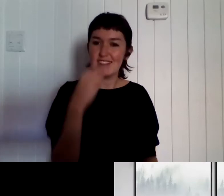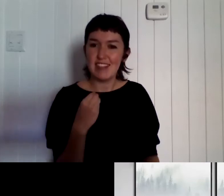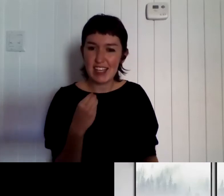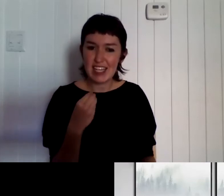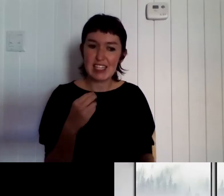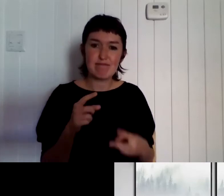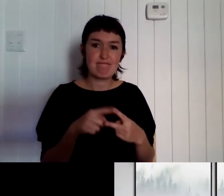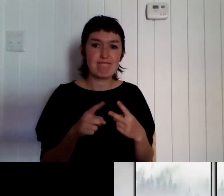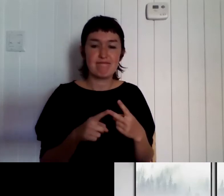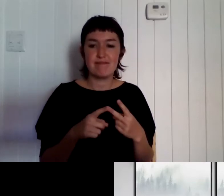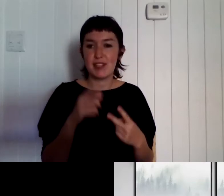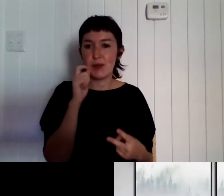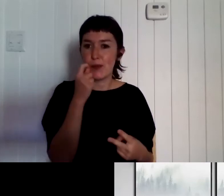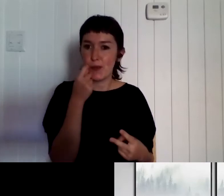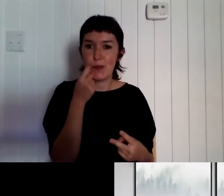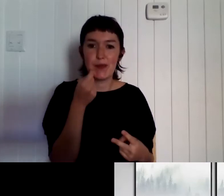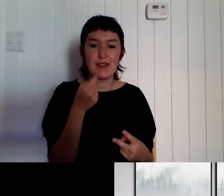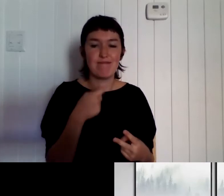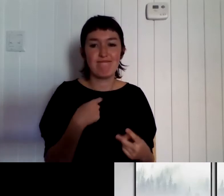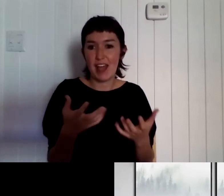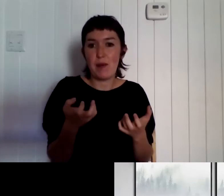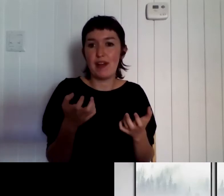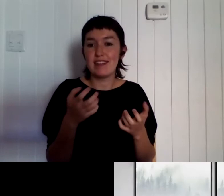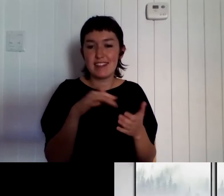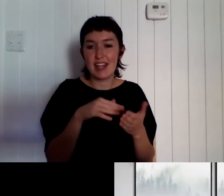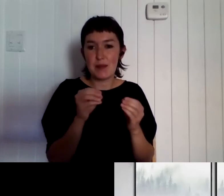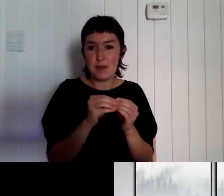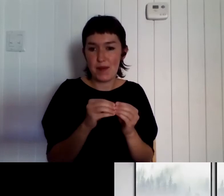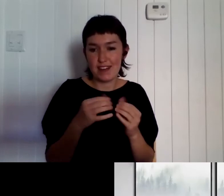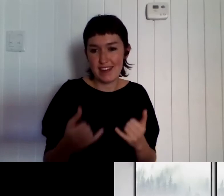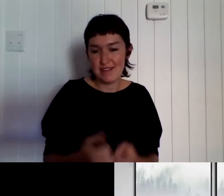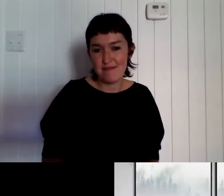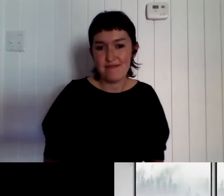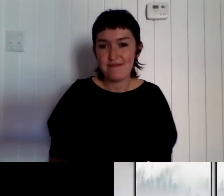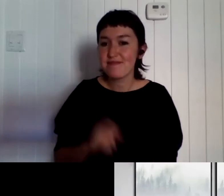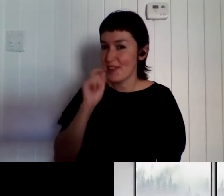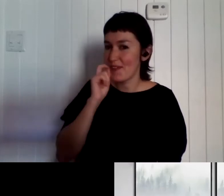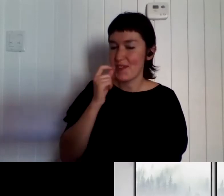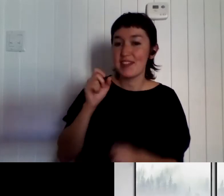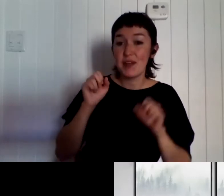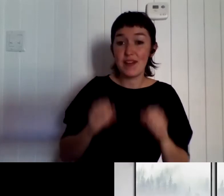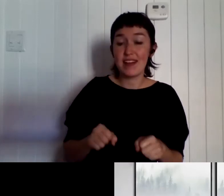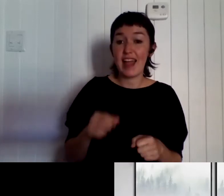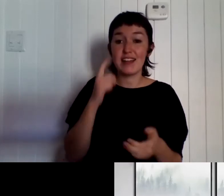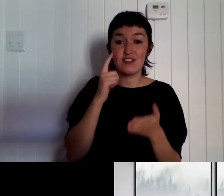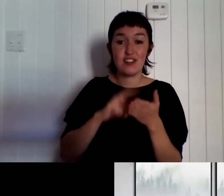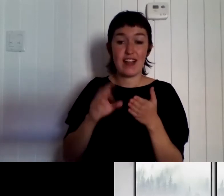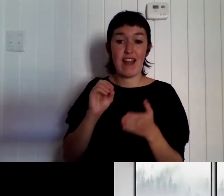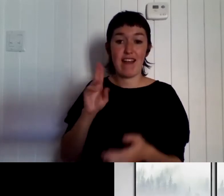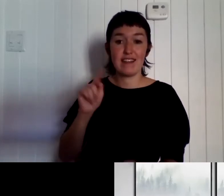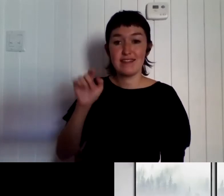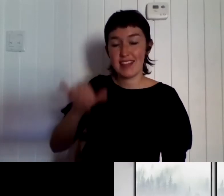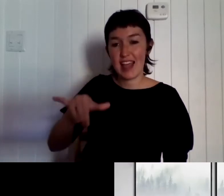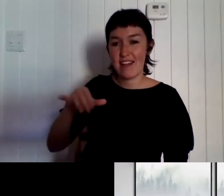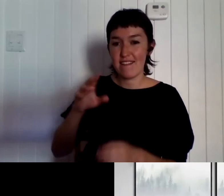that I will be looking more into now. Cool. Well, you can check out that session from last night. We talk about dreaming. We talk about